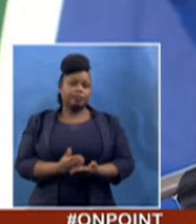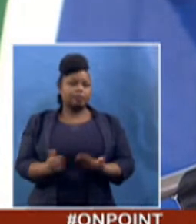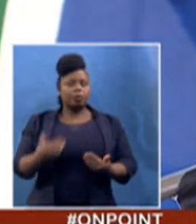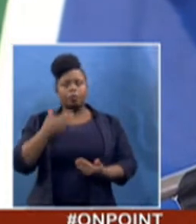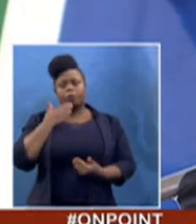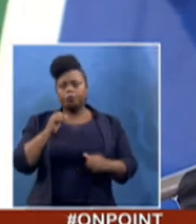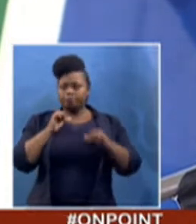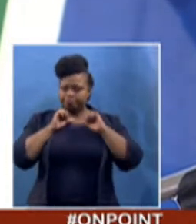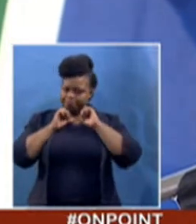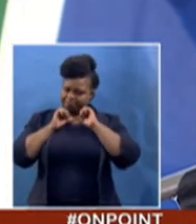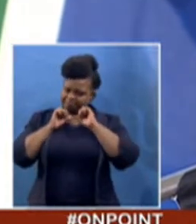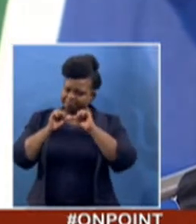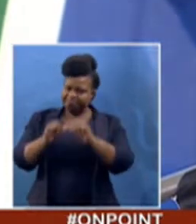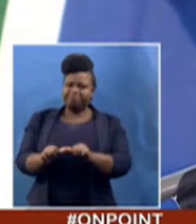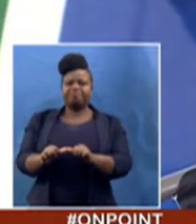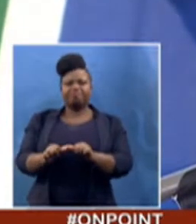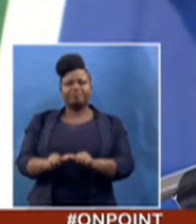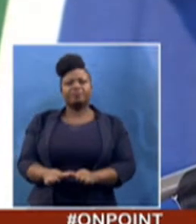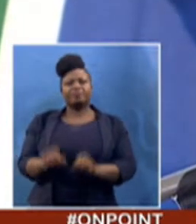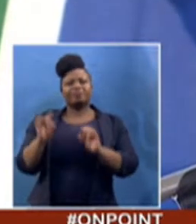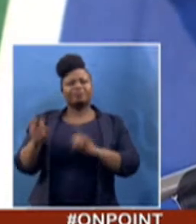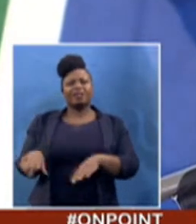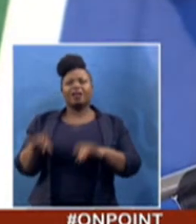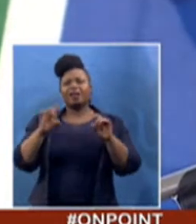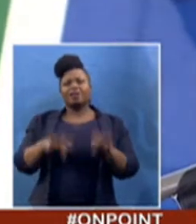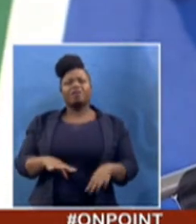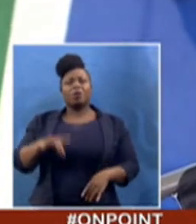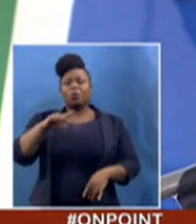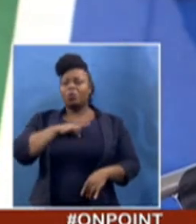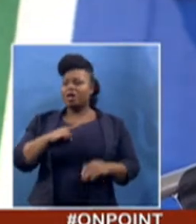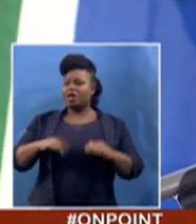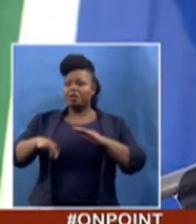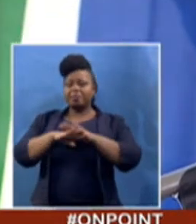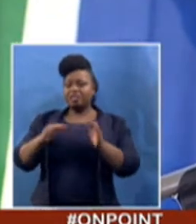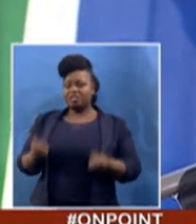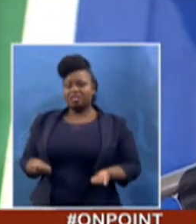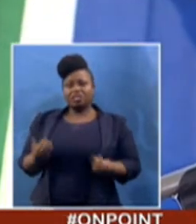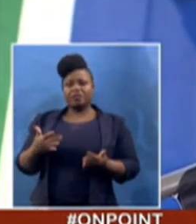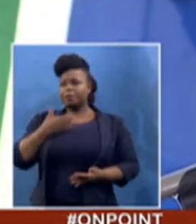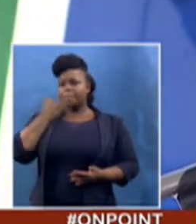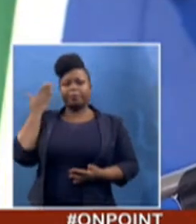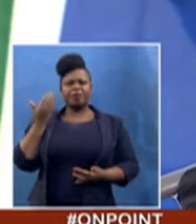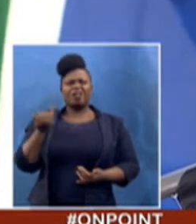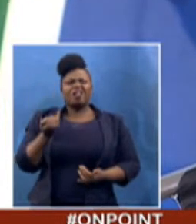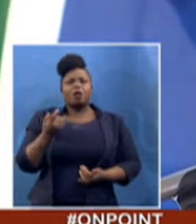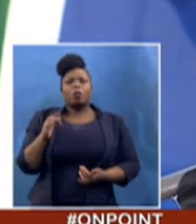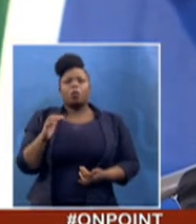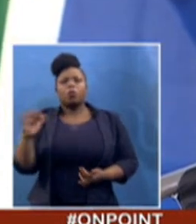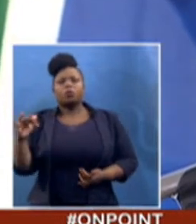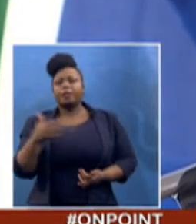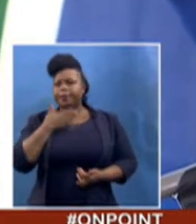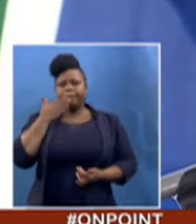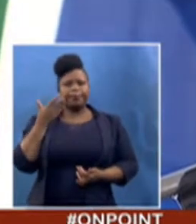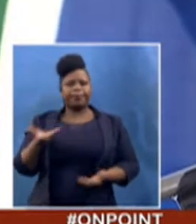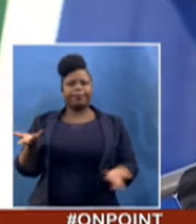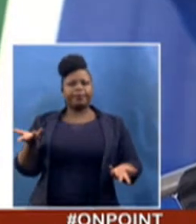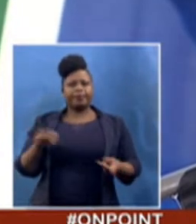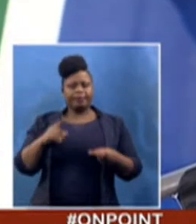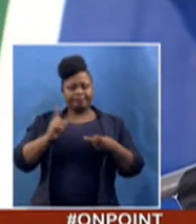suffer from the lack of basic services like running water, for those living